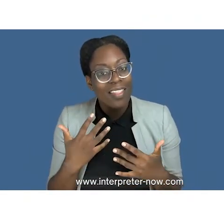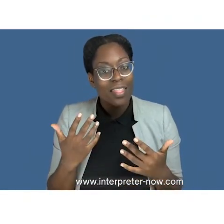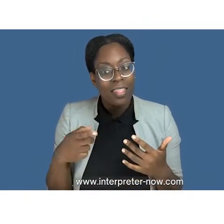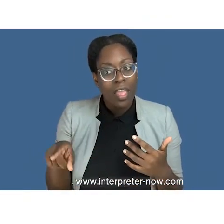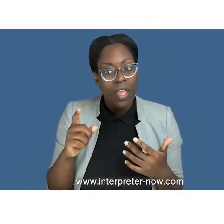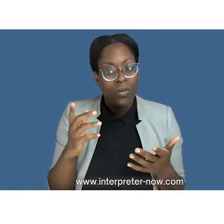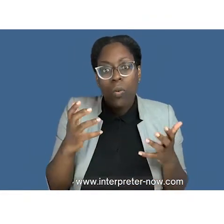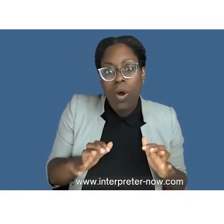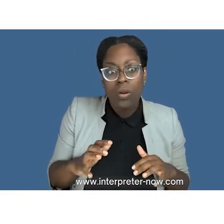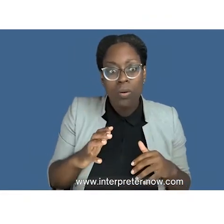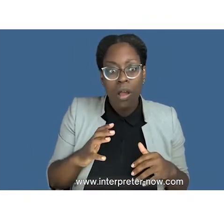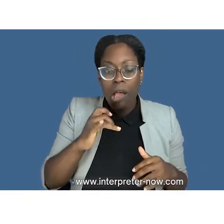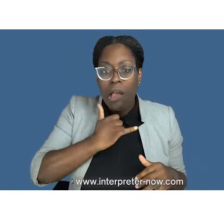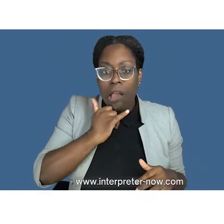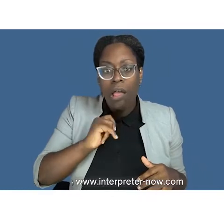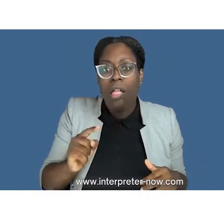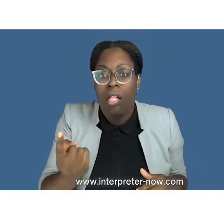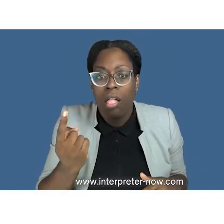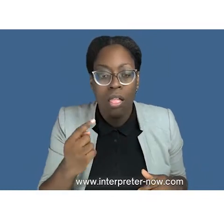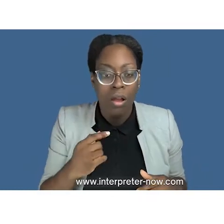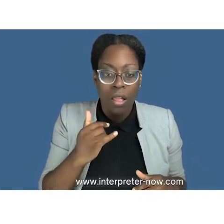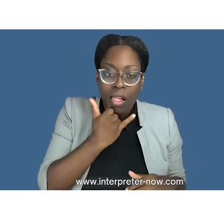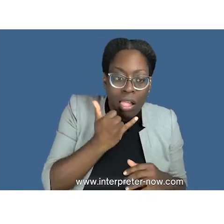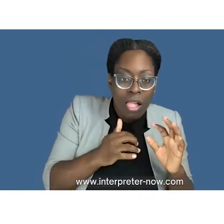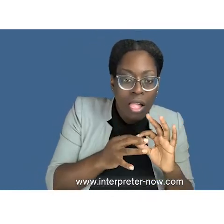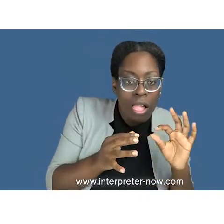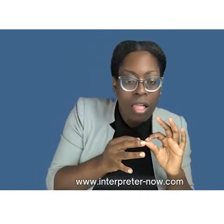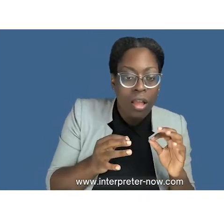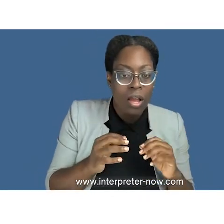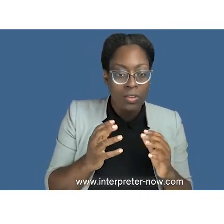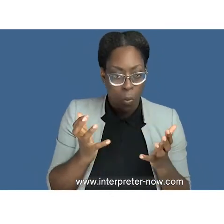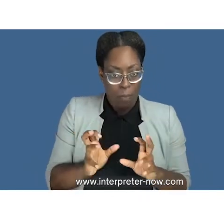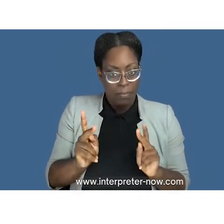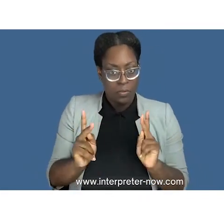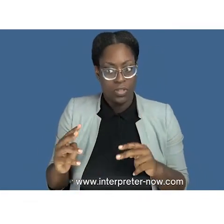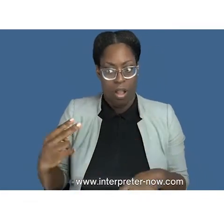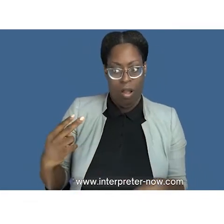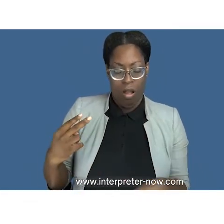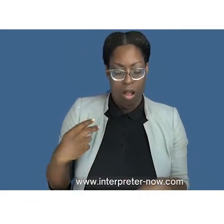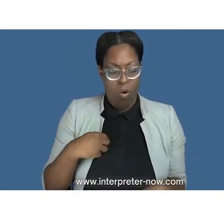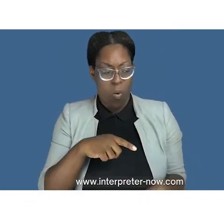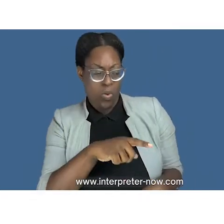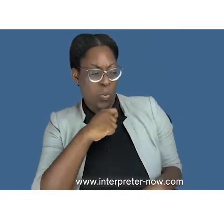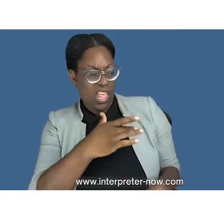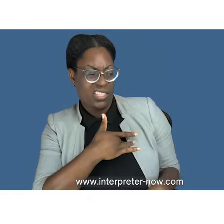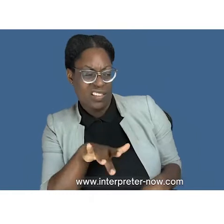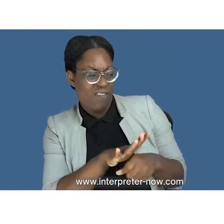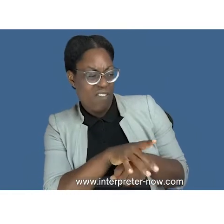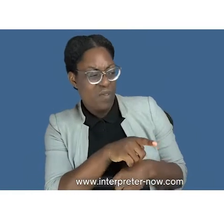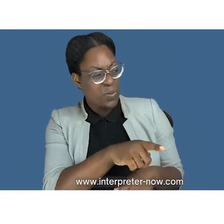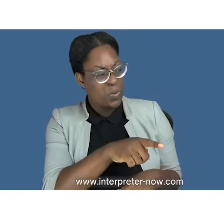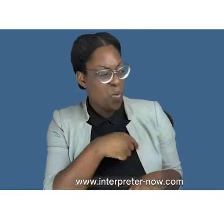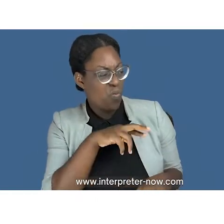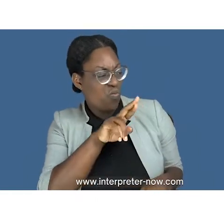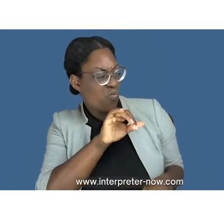allyship. They're afraid of making a mistake, basically, or of saying something wrong. And that people are going to think that